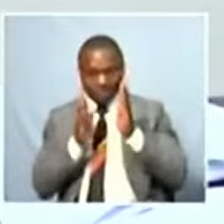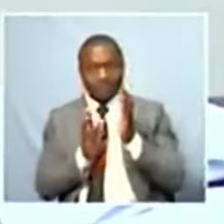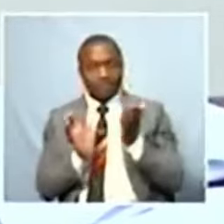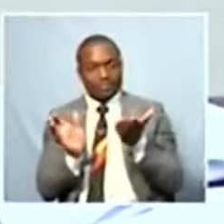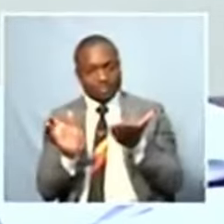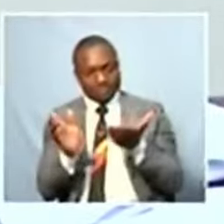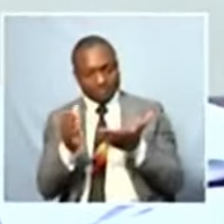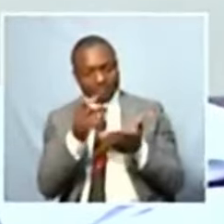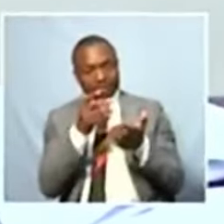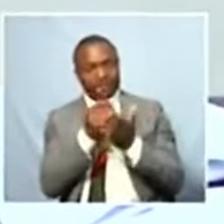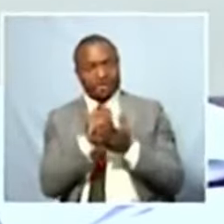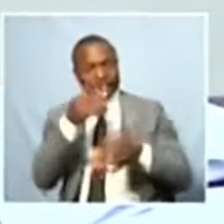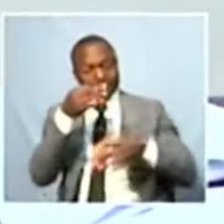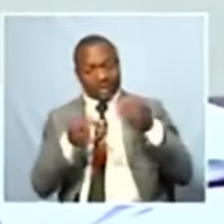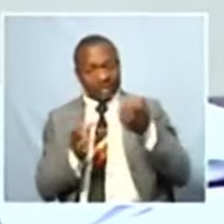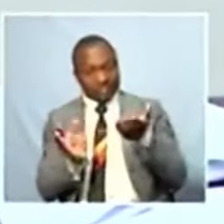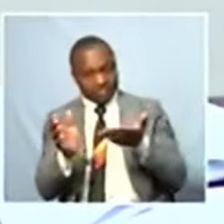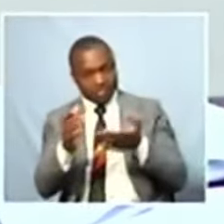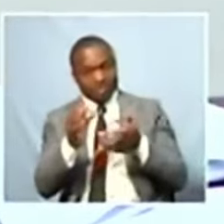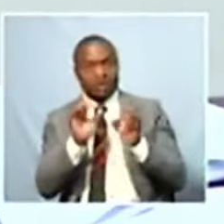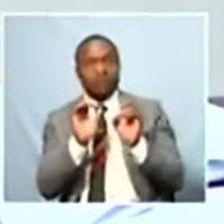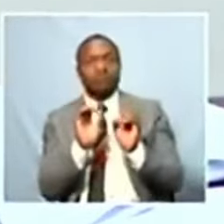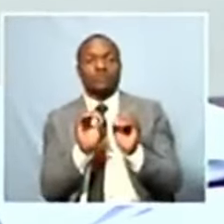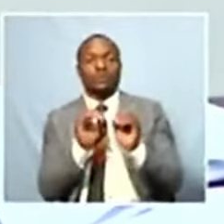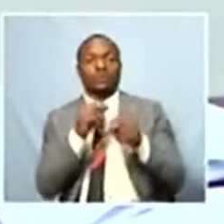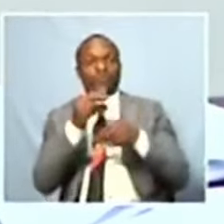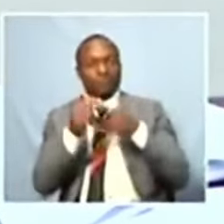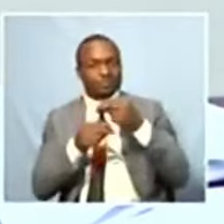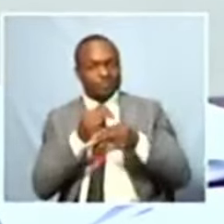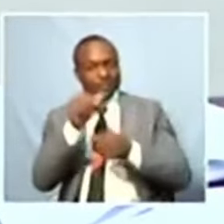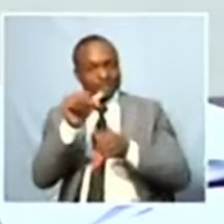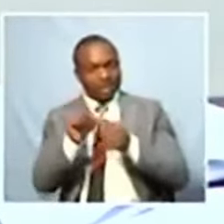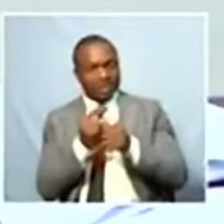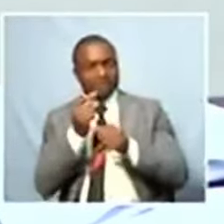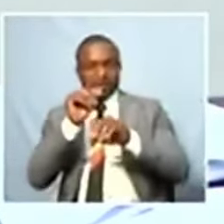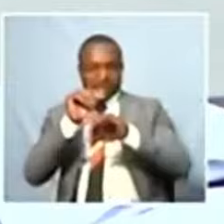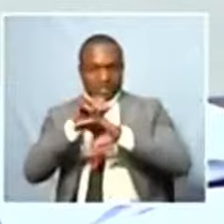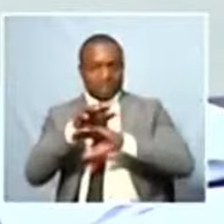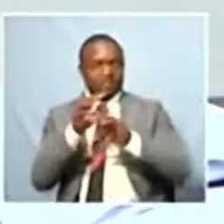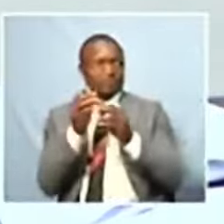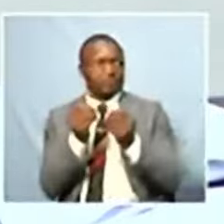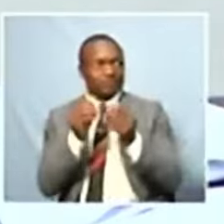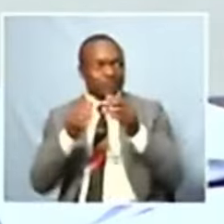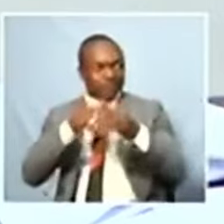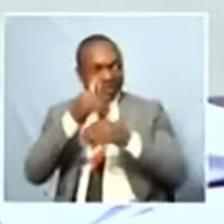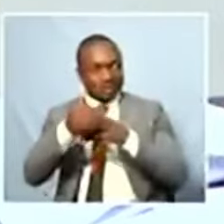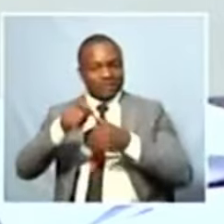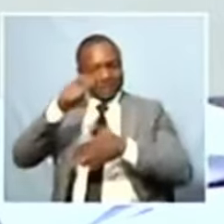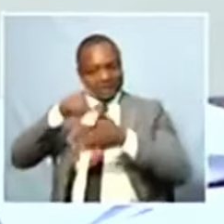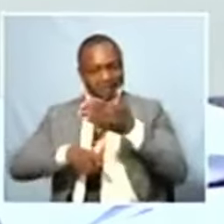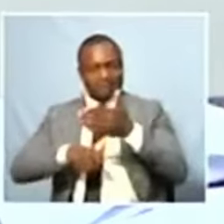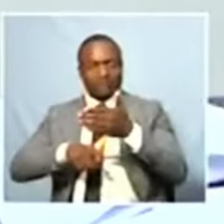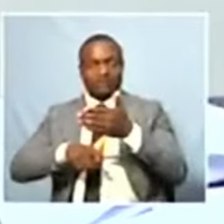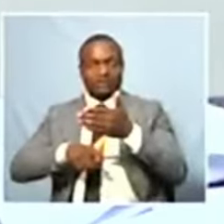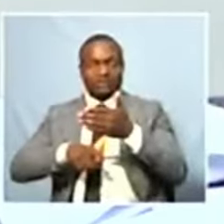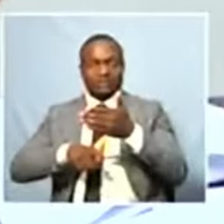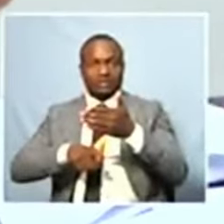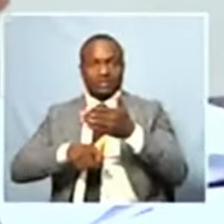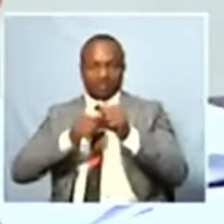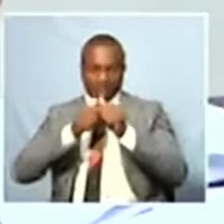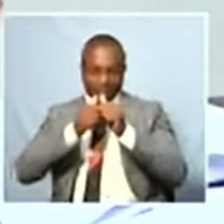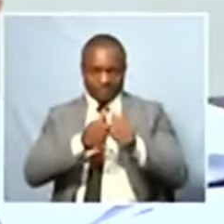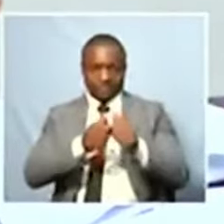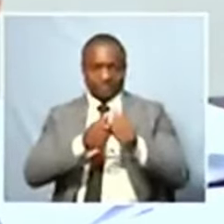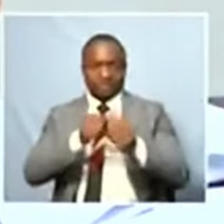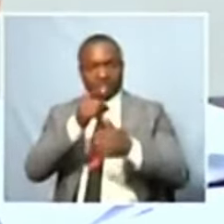from that. If we collect zero, it means that everyone who's sending money out, they're tax compliant. That's what we want